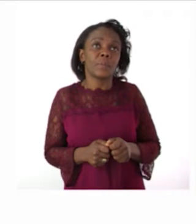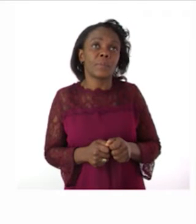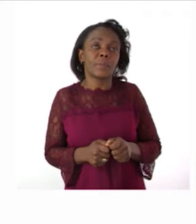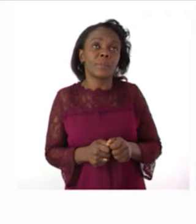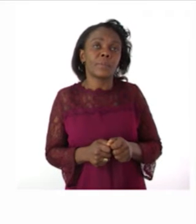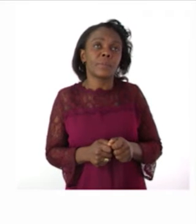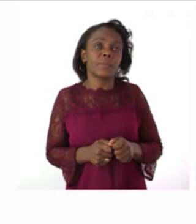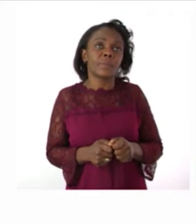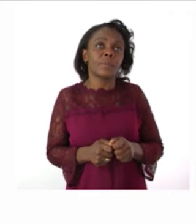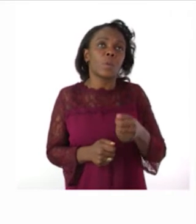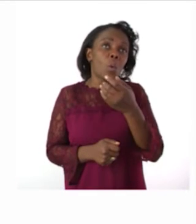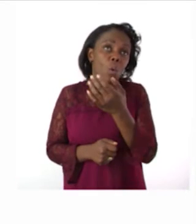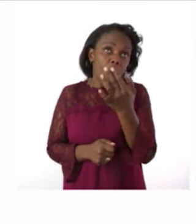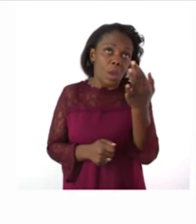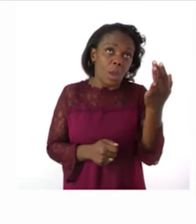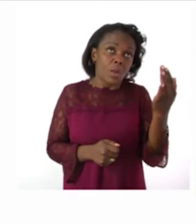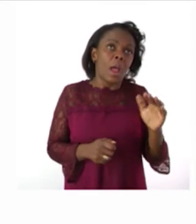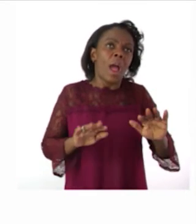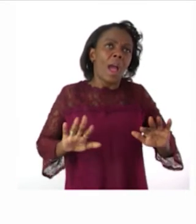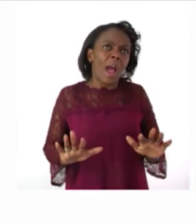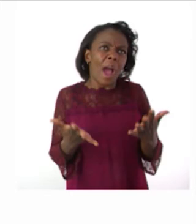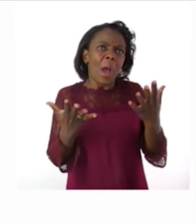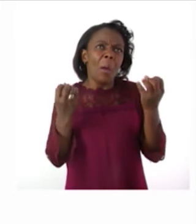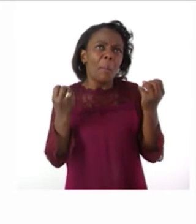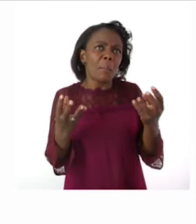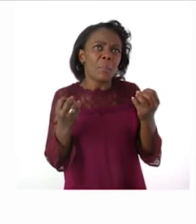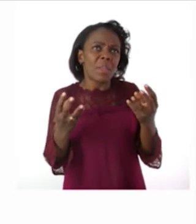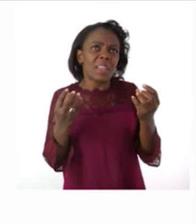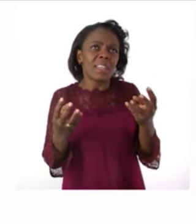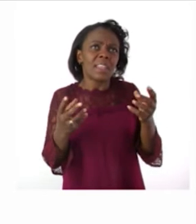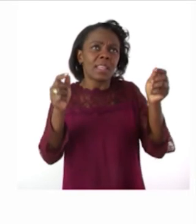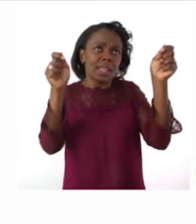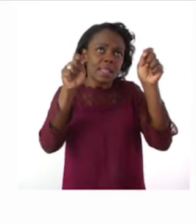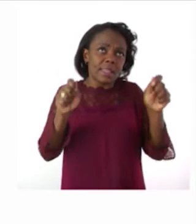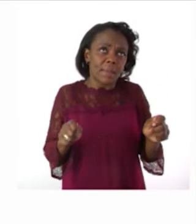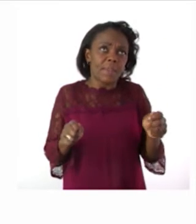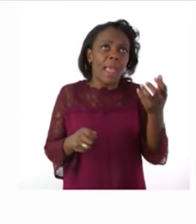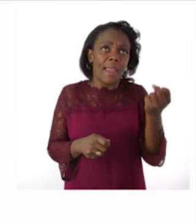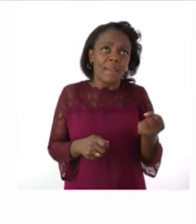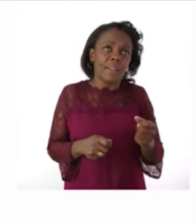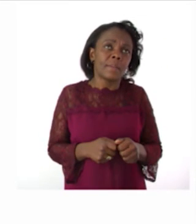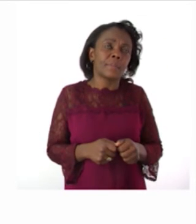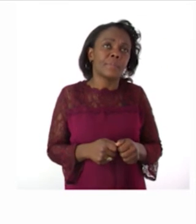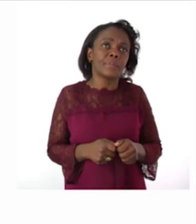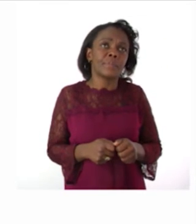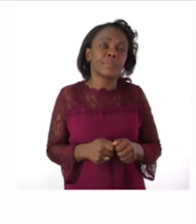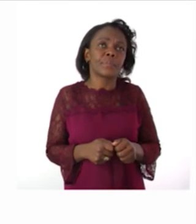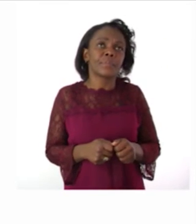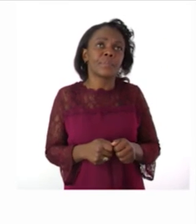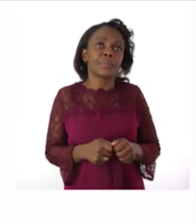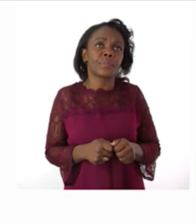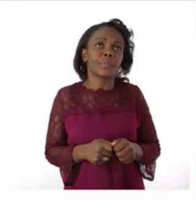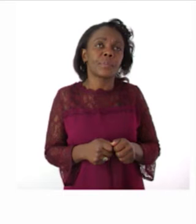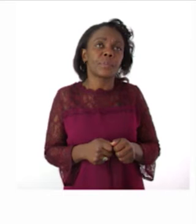We are going to count the amount of shapes to complete the sentences. You have to count the shapes.